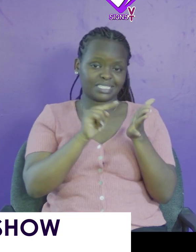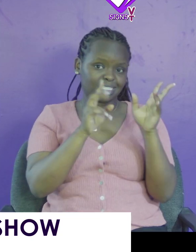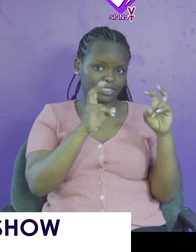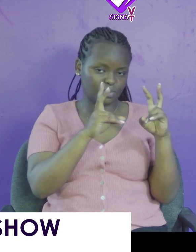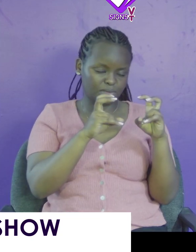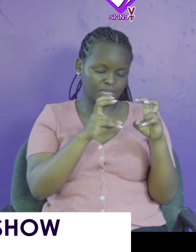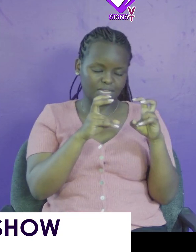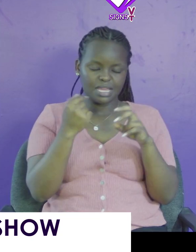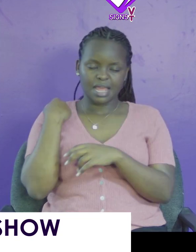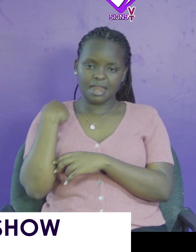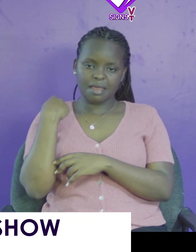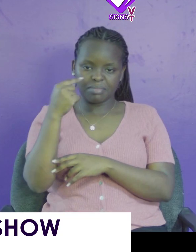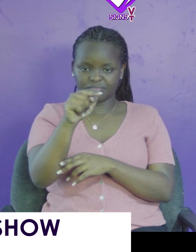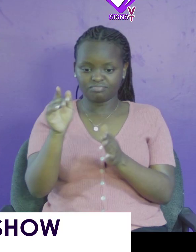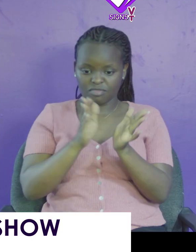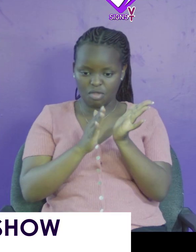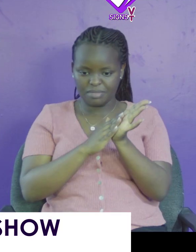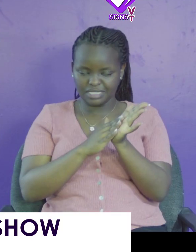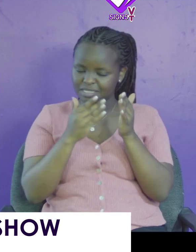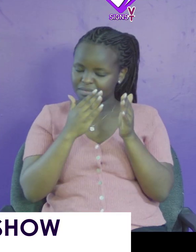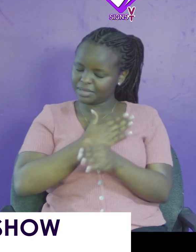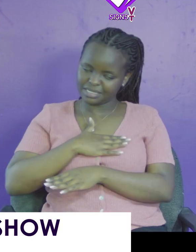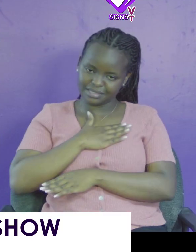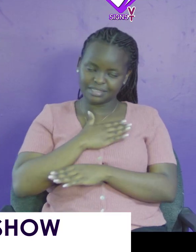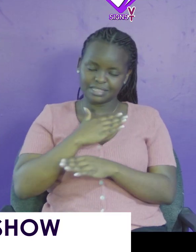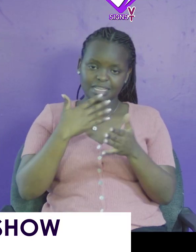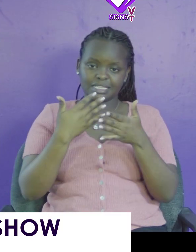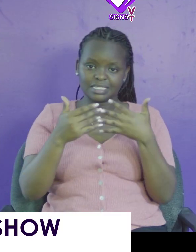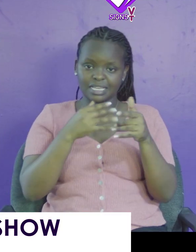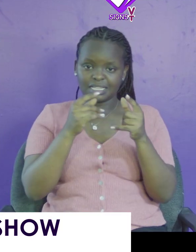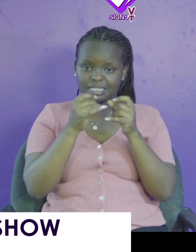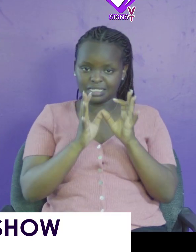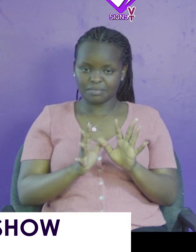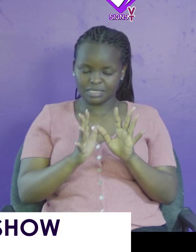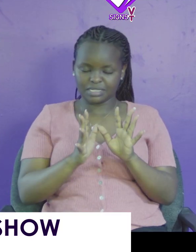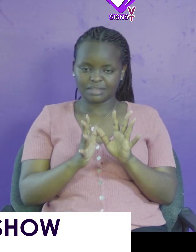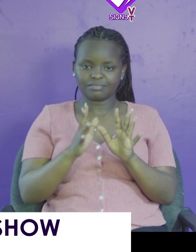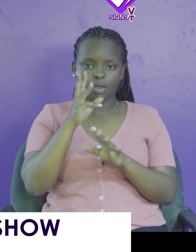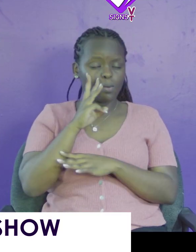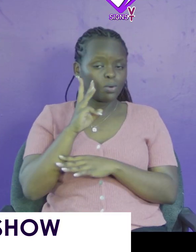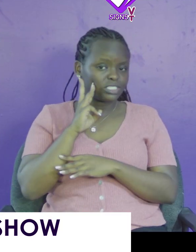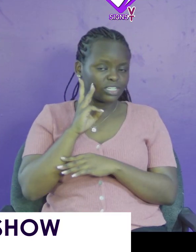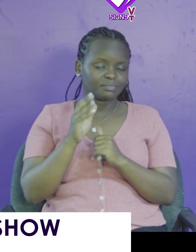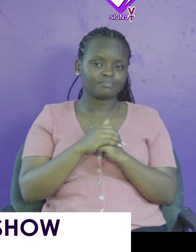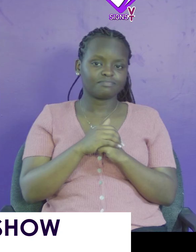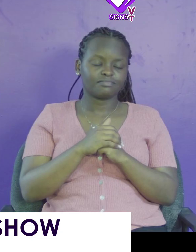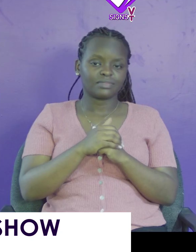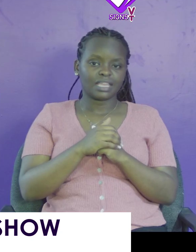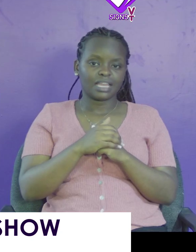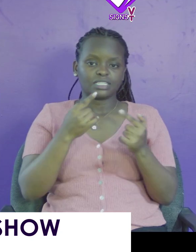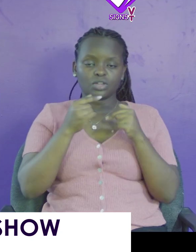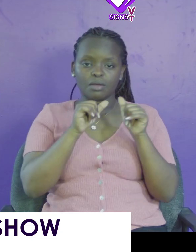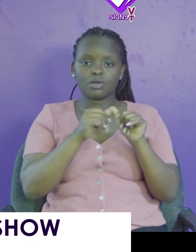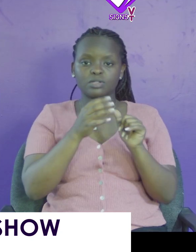011980384 is the number you can give us your comments on. Our sign language interpreter has been Wanjang Ethe. We have been talking about Man